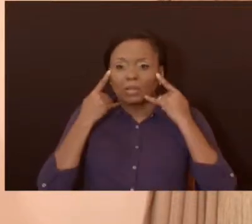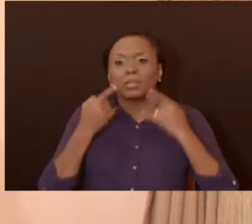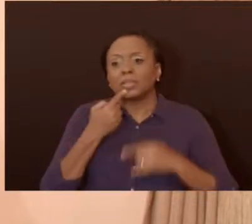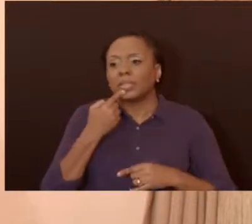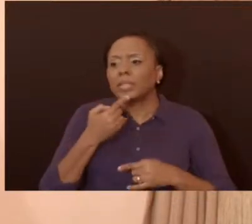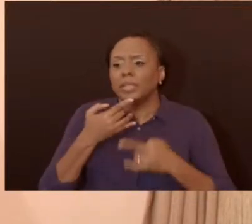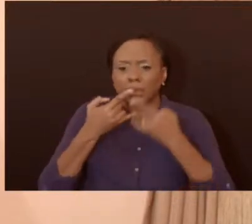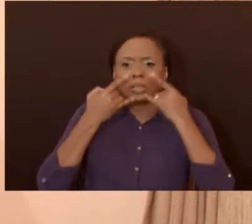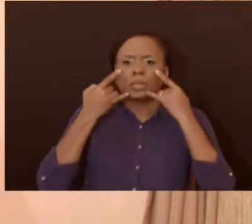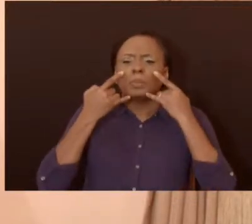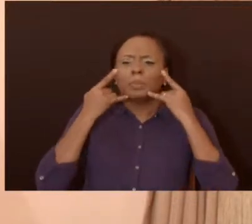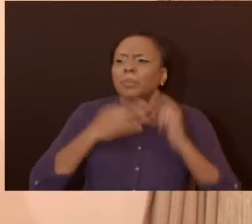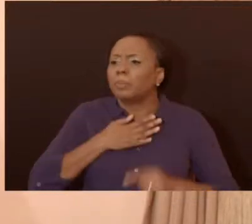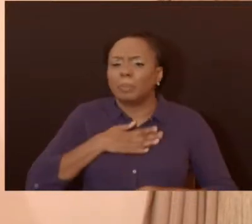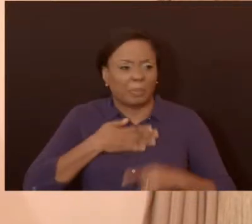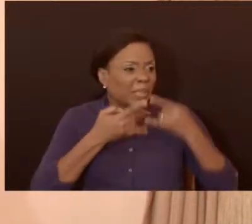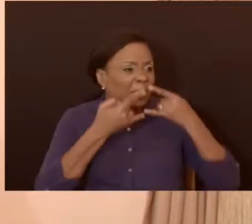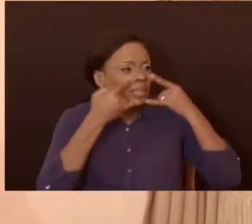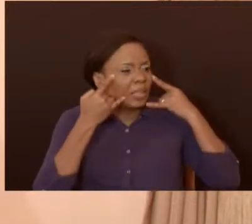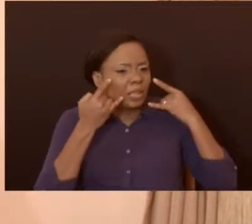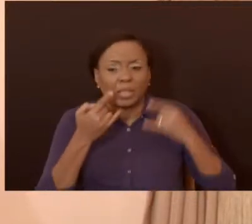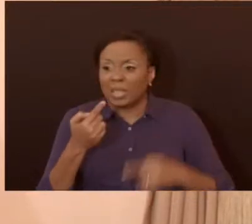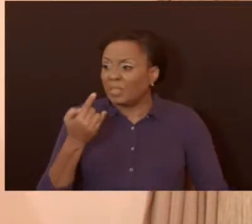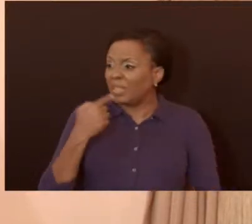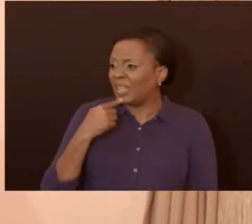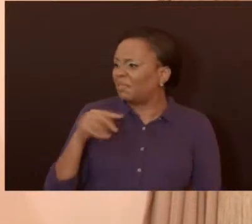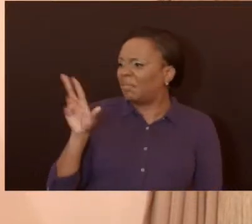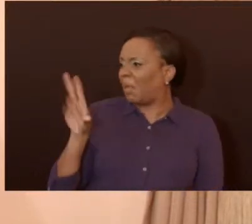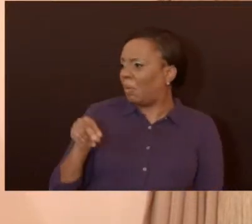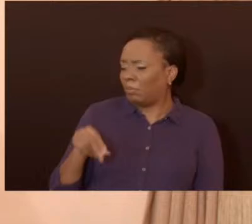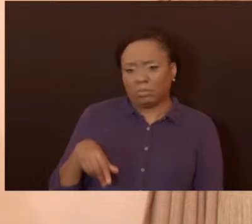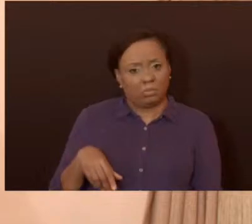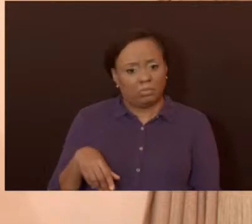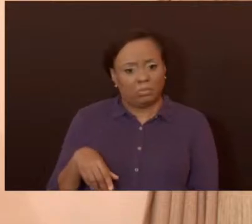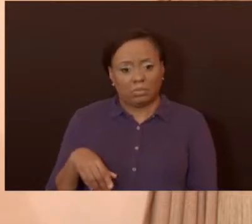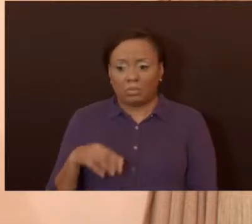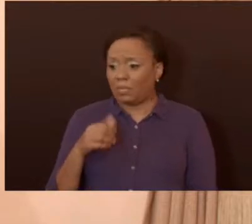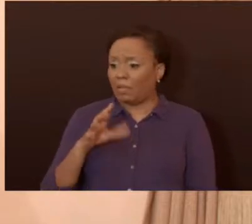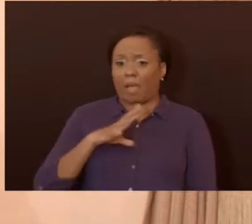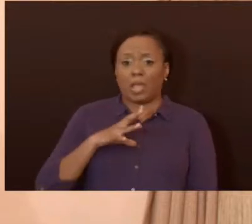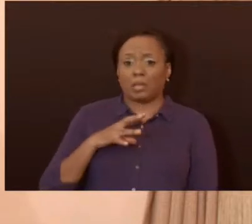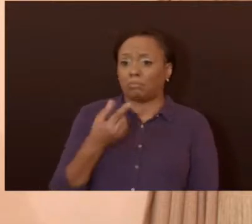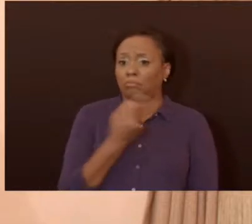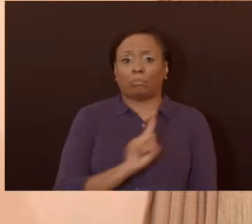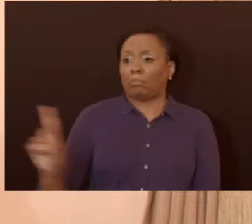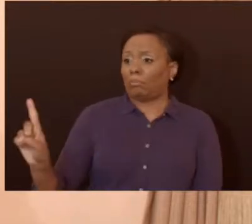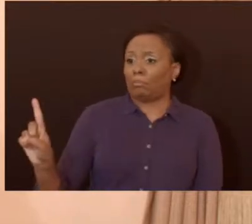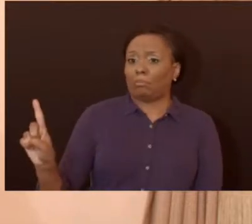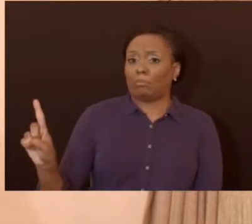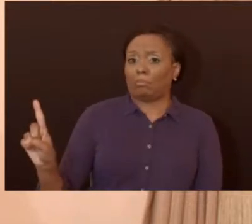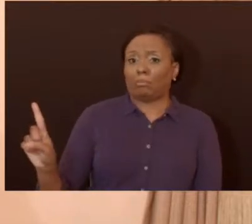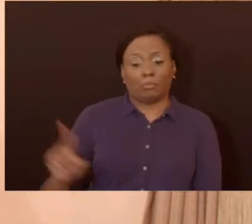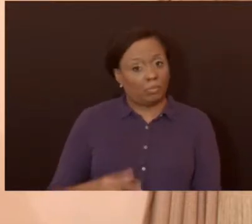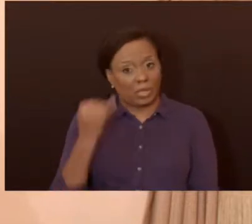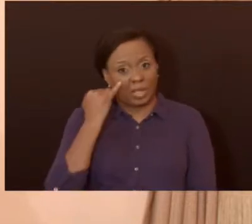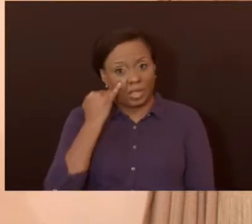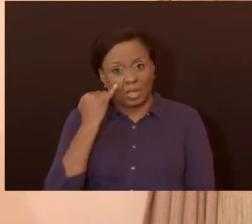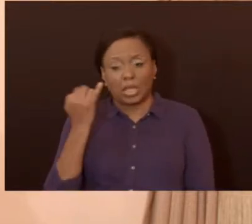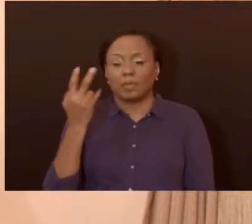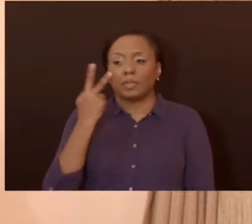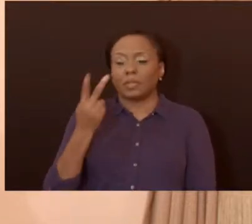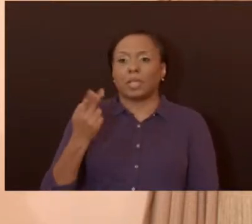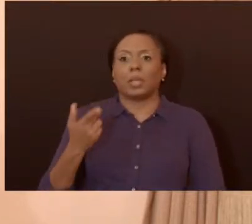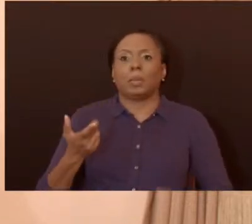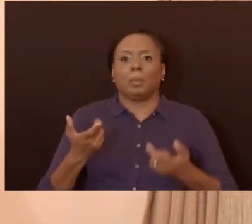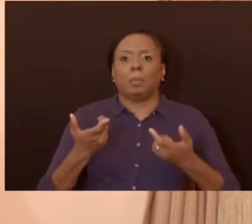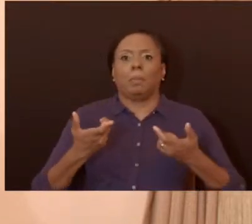want to, move away. If you come across any instances where there are large crowds and so on, please report it to the